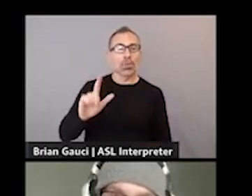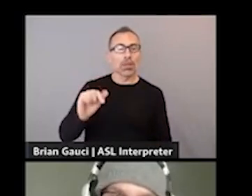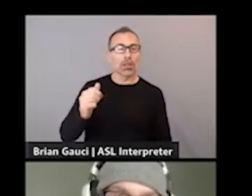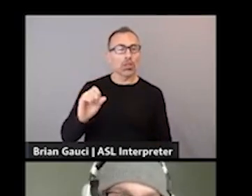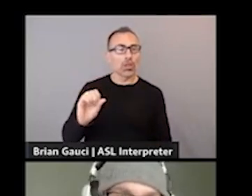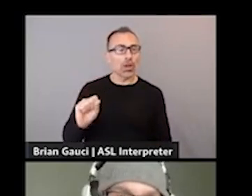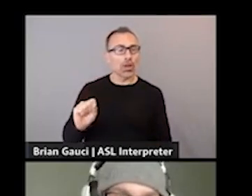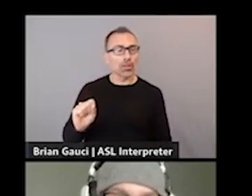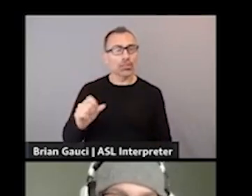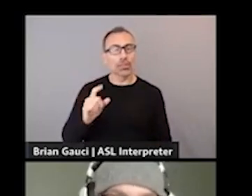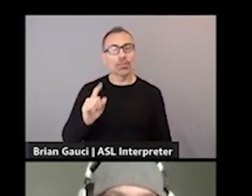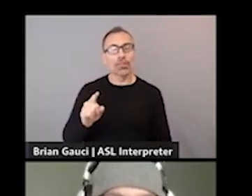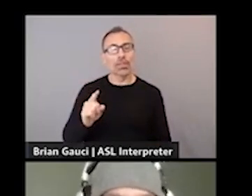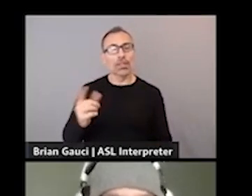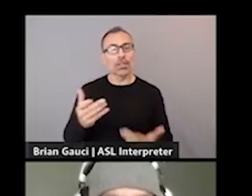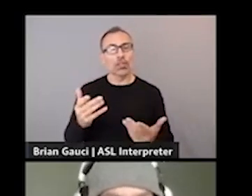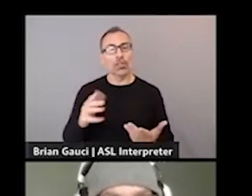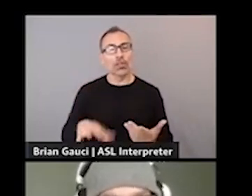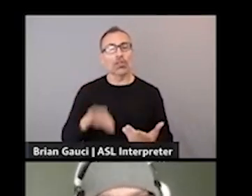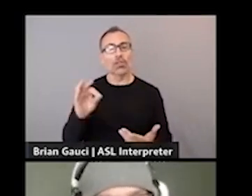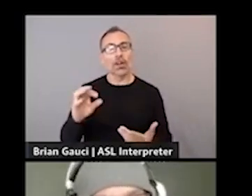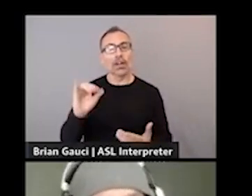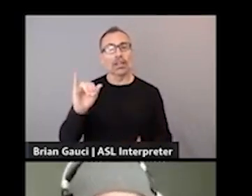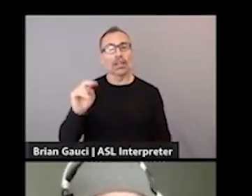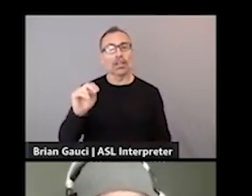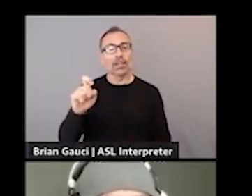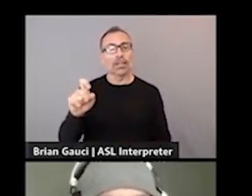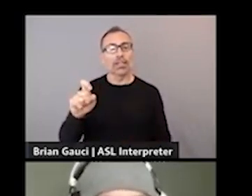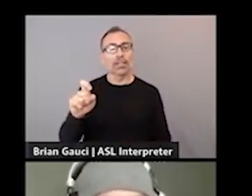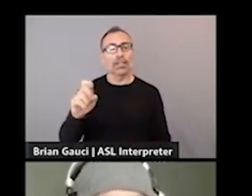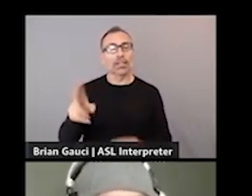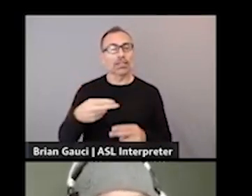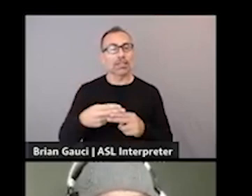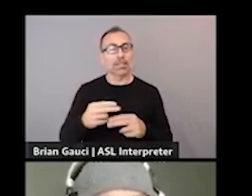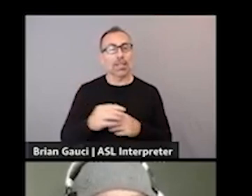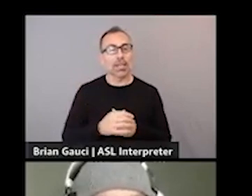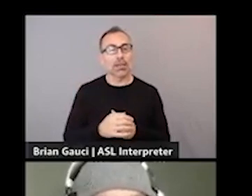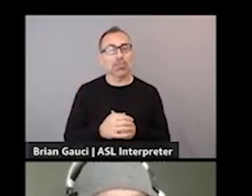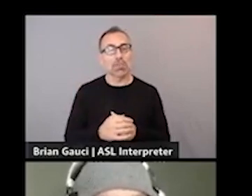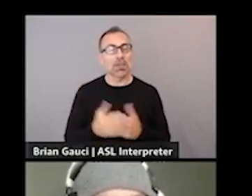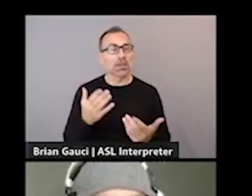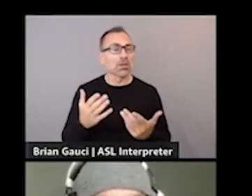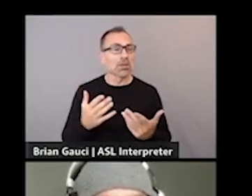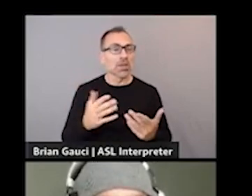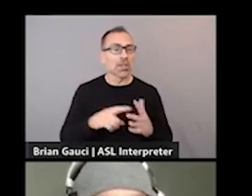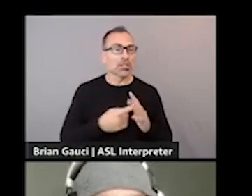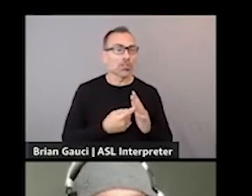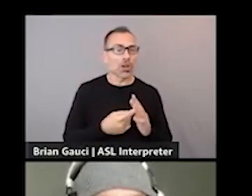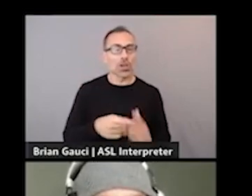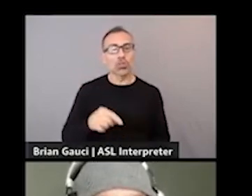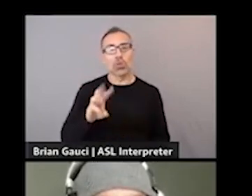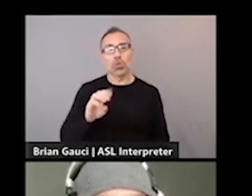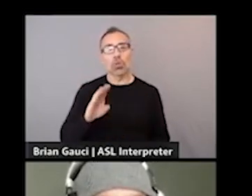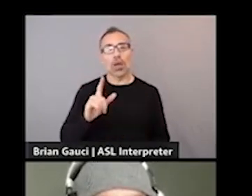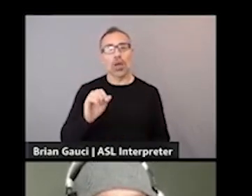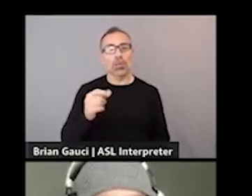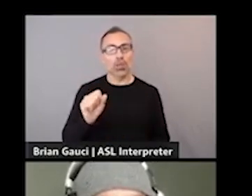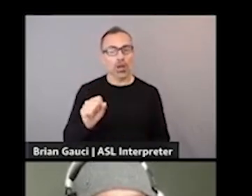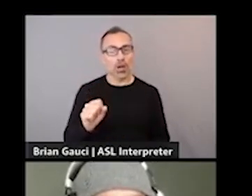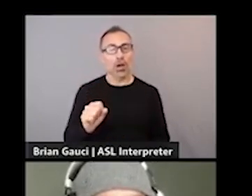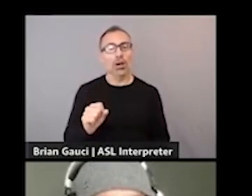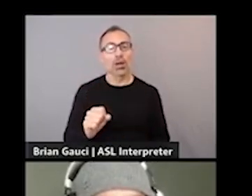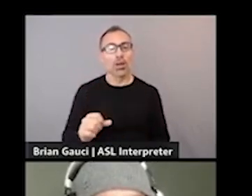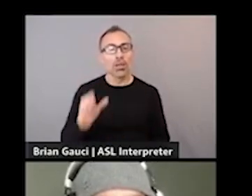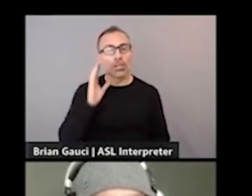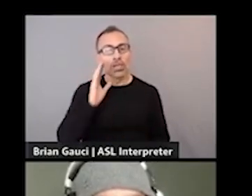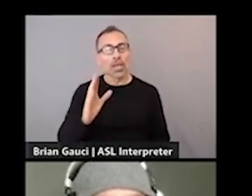you define the index name. So any index name which starts with like weblog, that will be getting applied with this